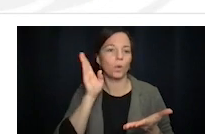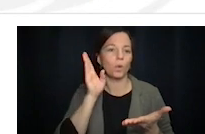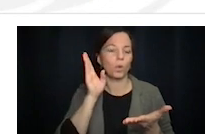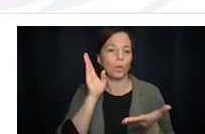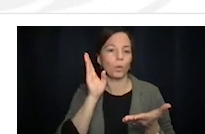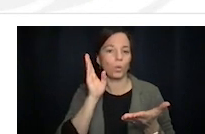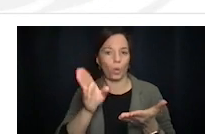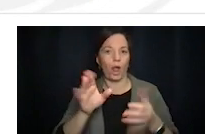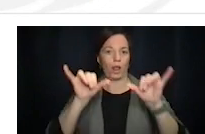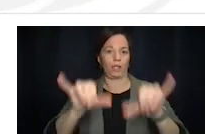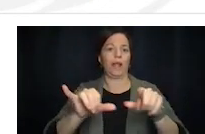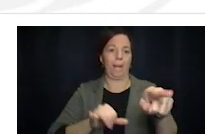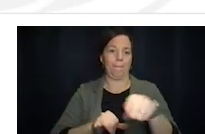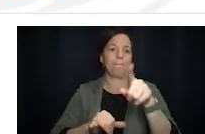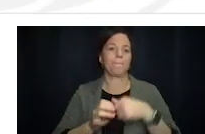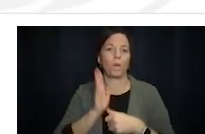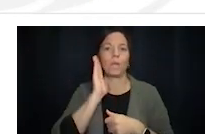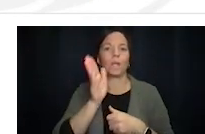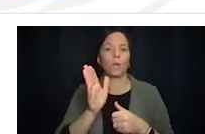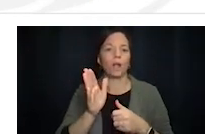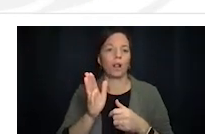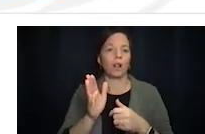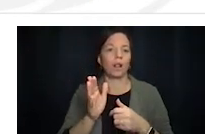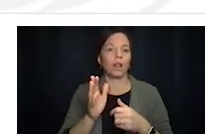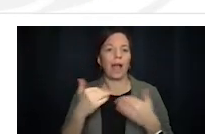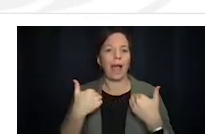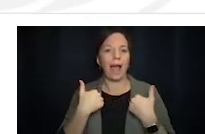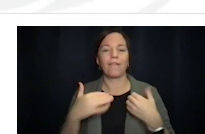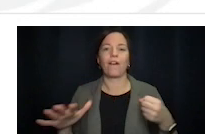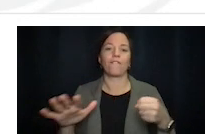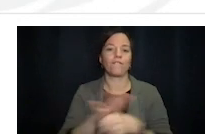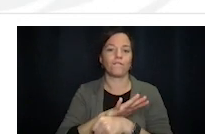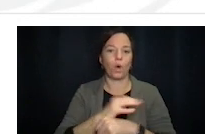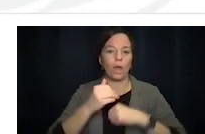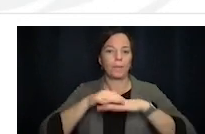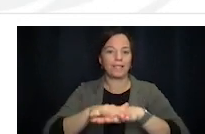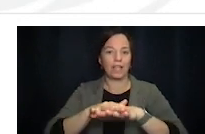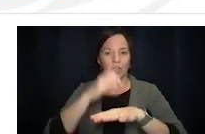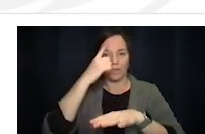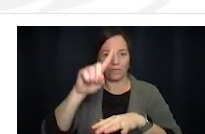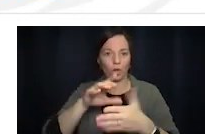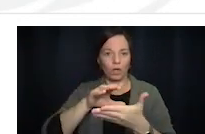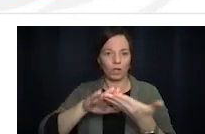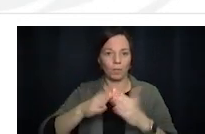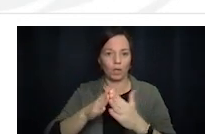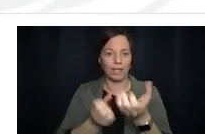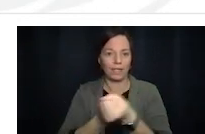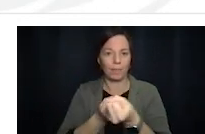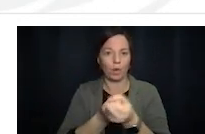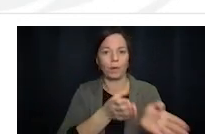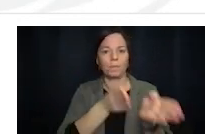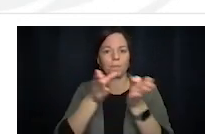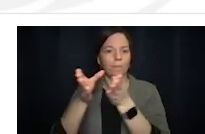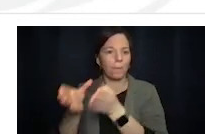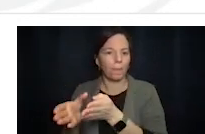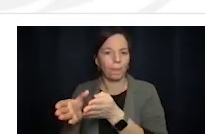will continue to focus on full implementation support for the student-centered funding formula. I know that was a controversial one, but the reality